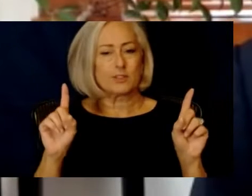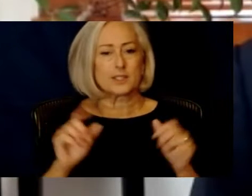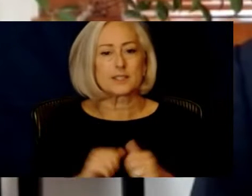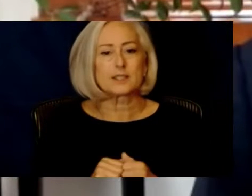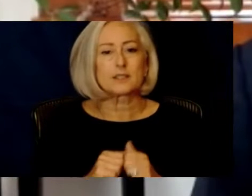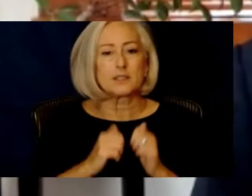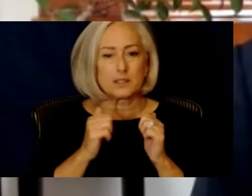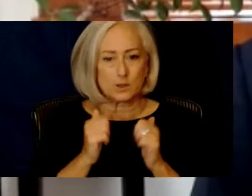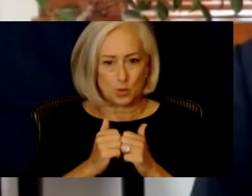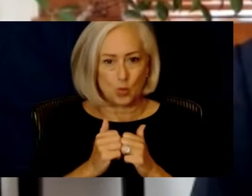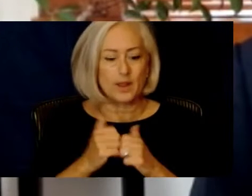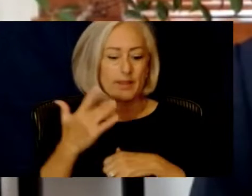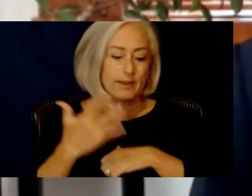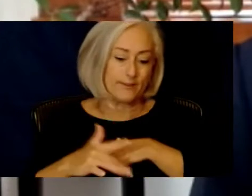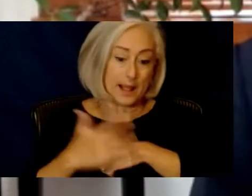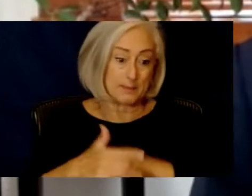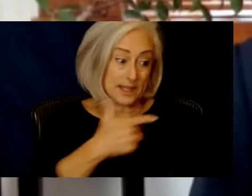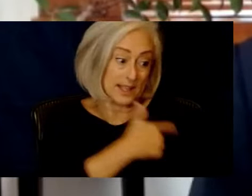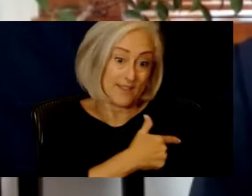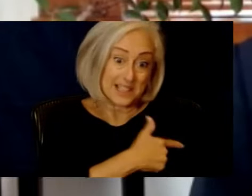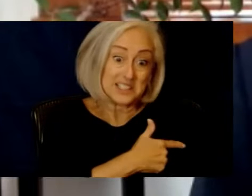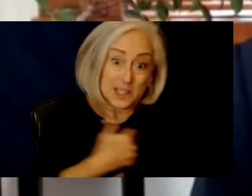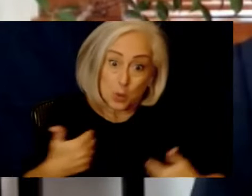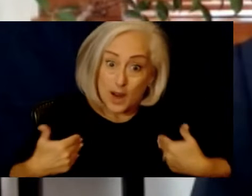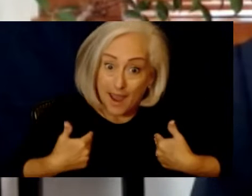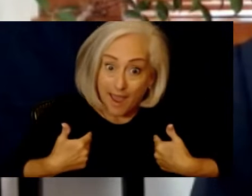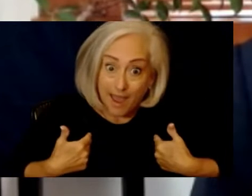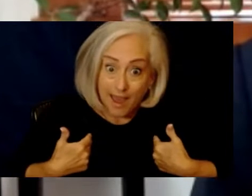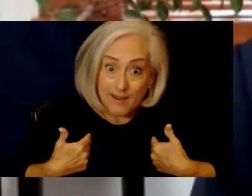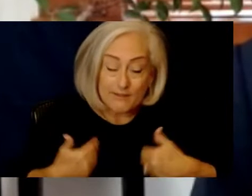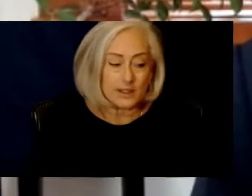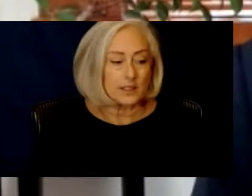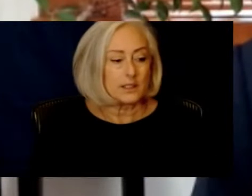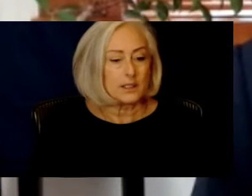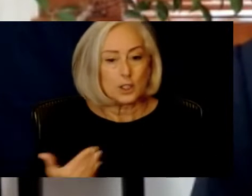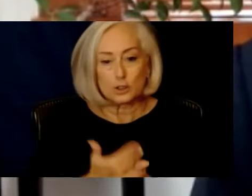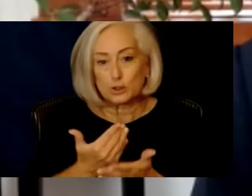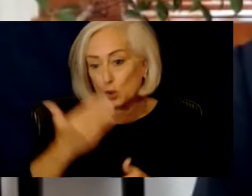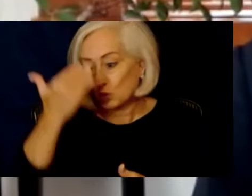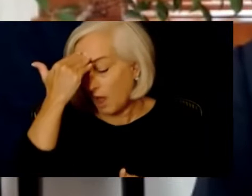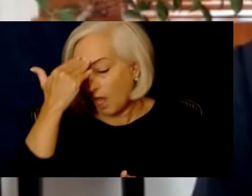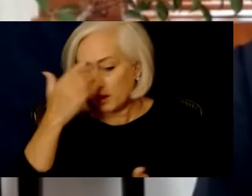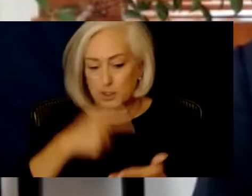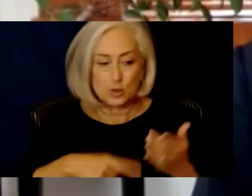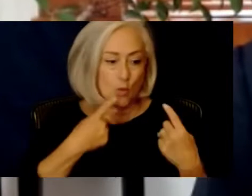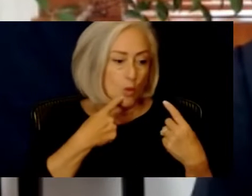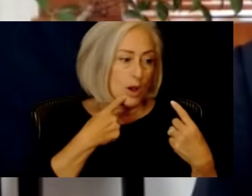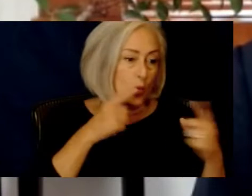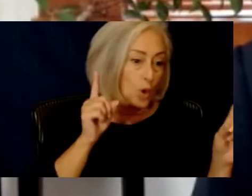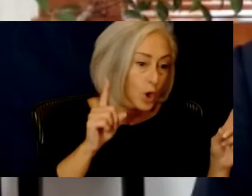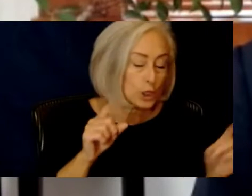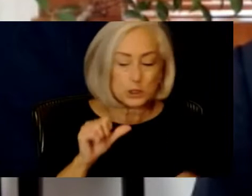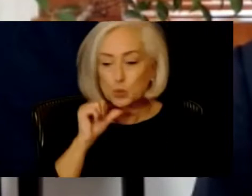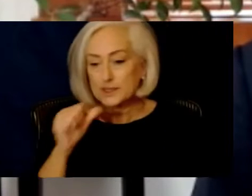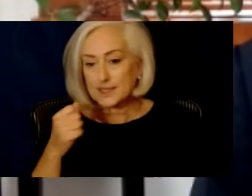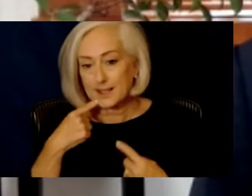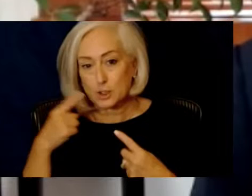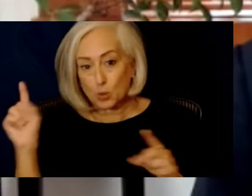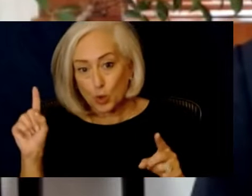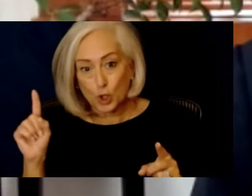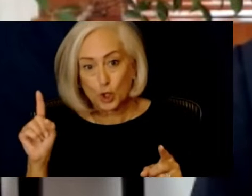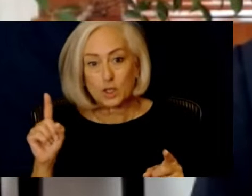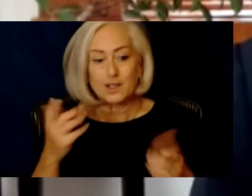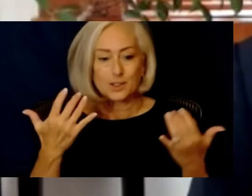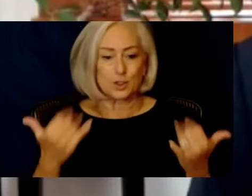the availability of vaccines, the availability of new knowledge, what works, what doesn't. And so right now we're just walking the